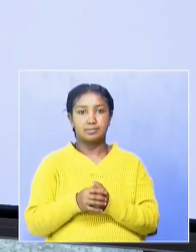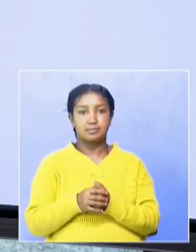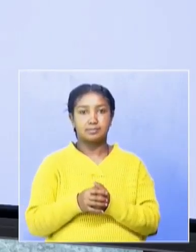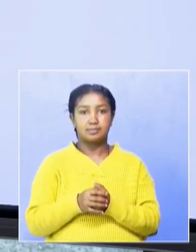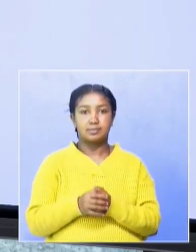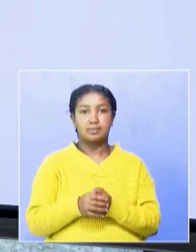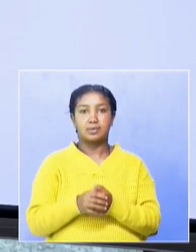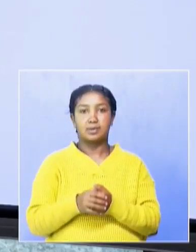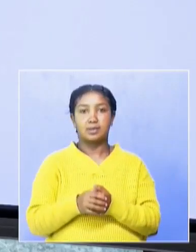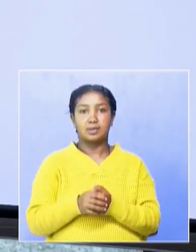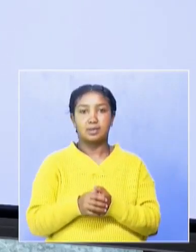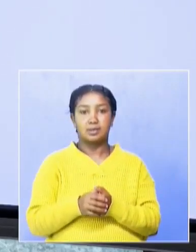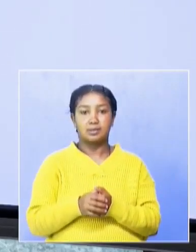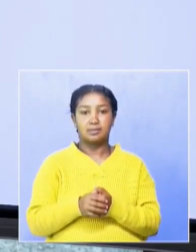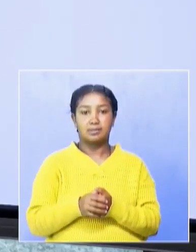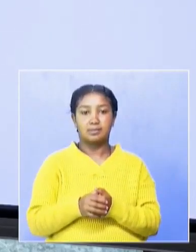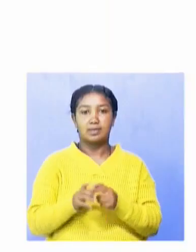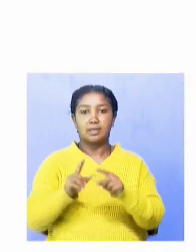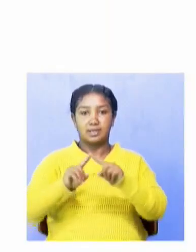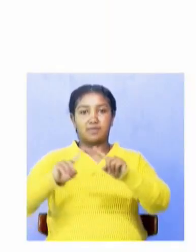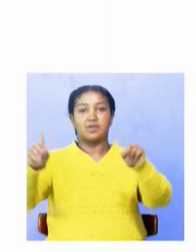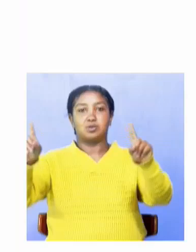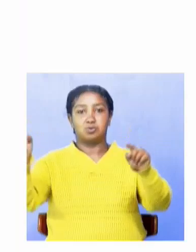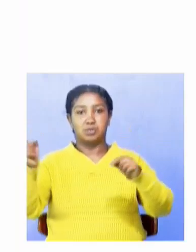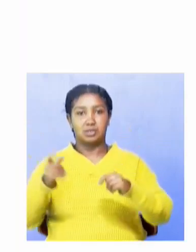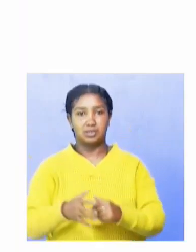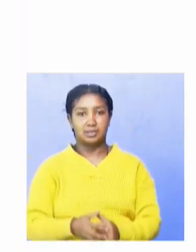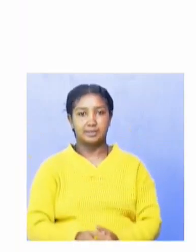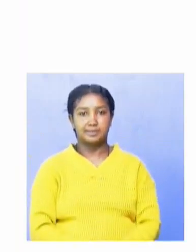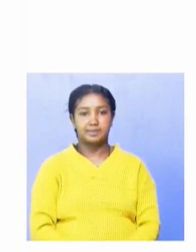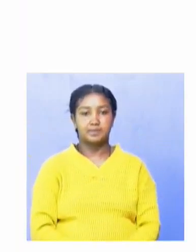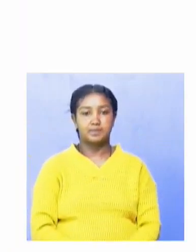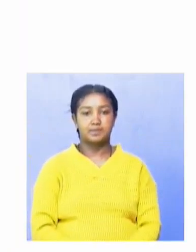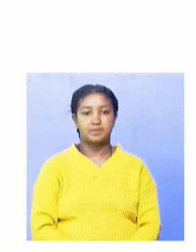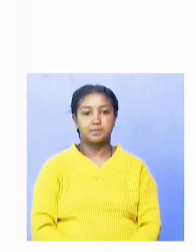their difference, yeah? Their difference.